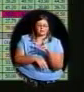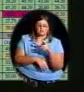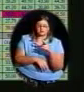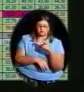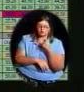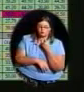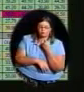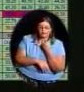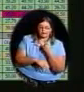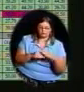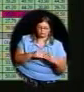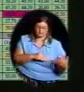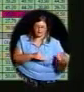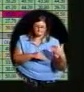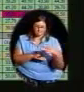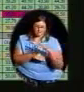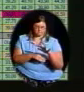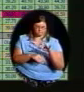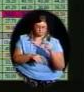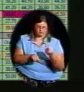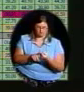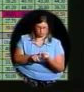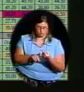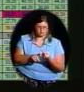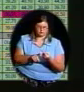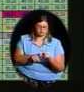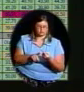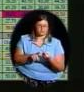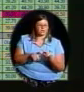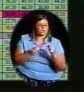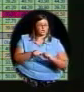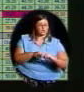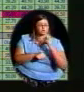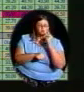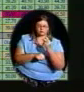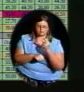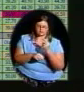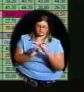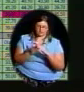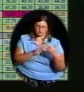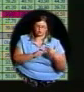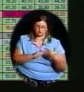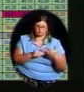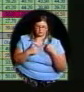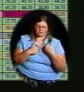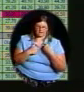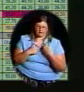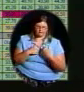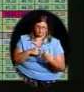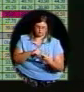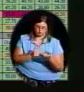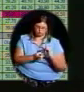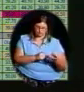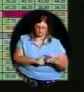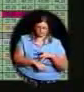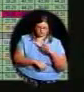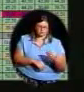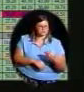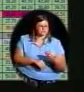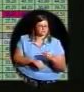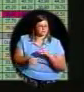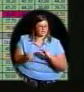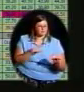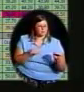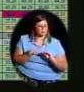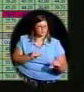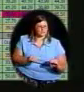above 5 points on the risk factor. And you can see on that community risk factor, it's transitions and mobility. So what we wanted to